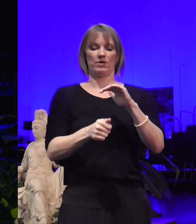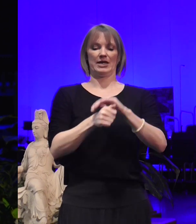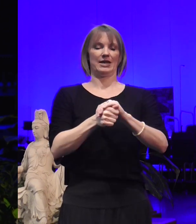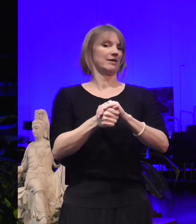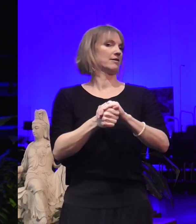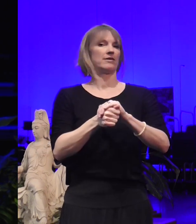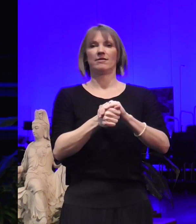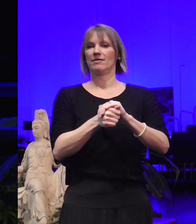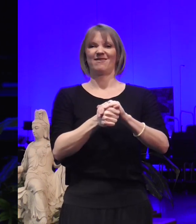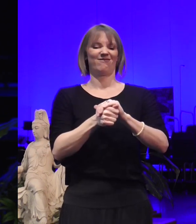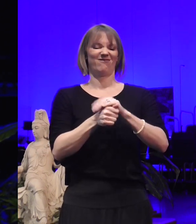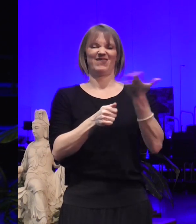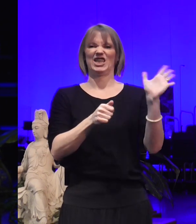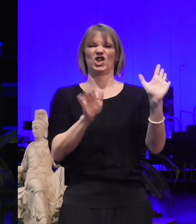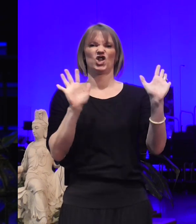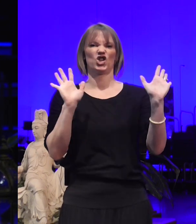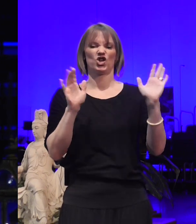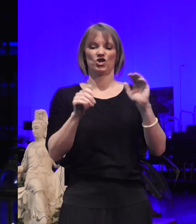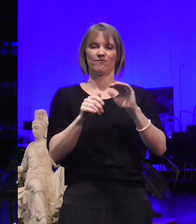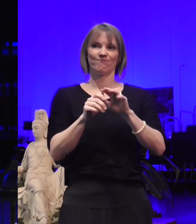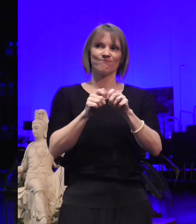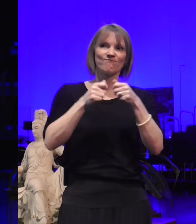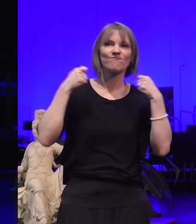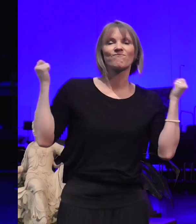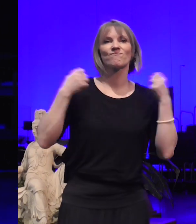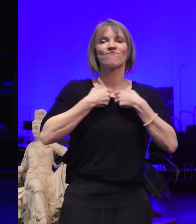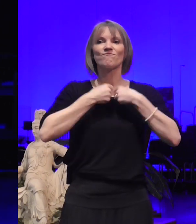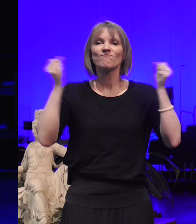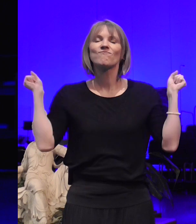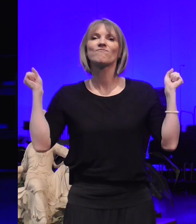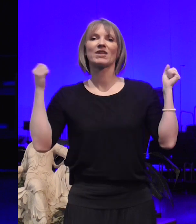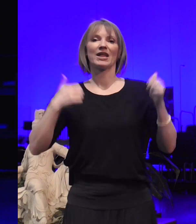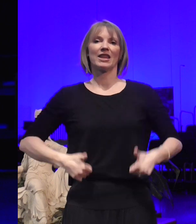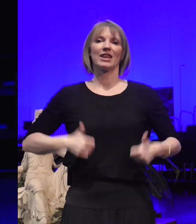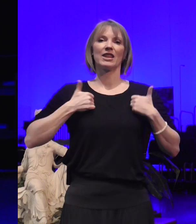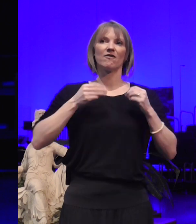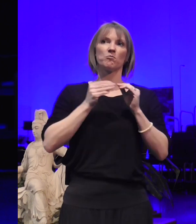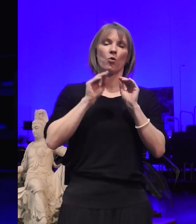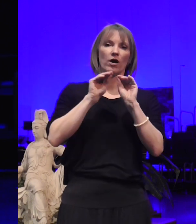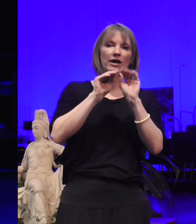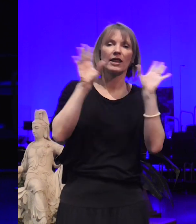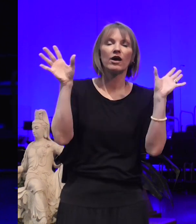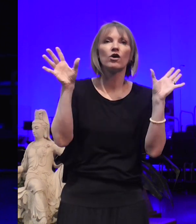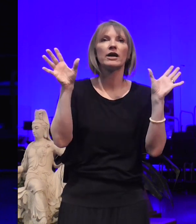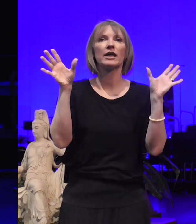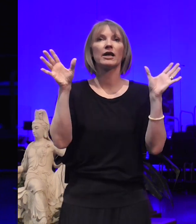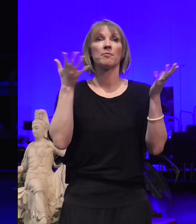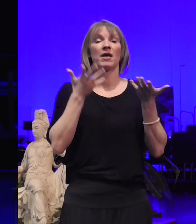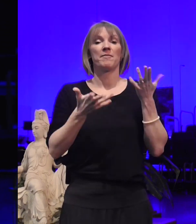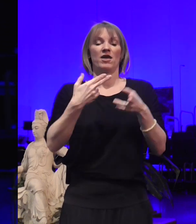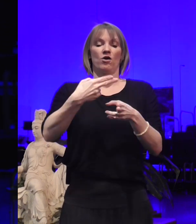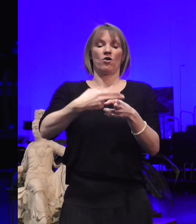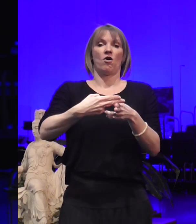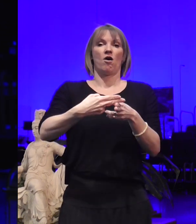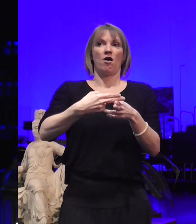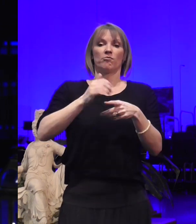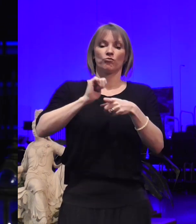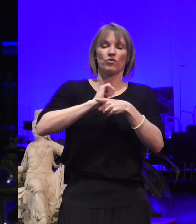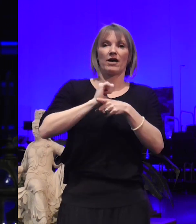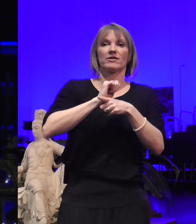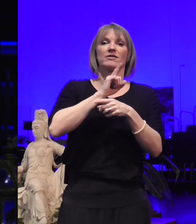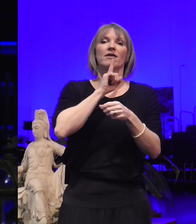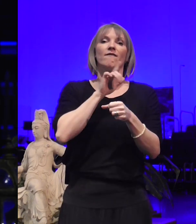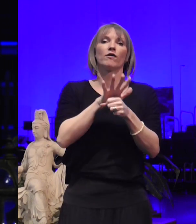more, that we should live with greater clarity, and we might even call that practice of